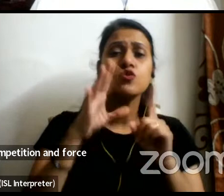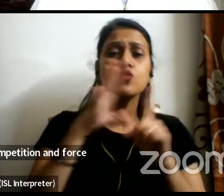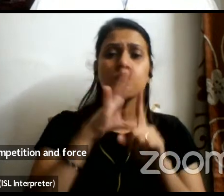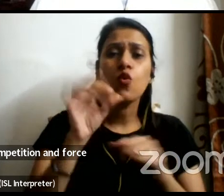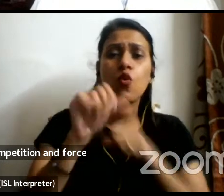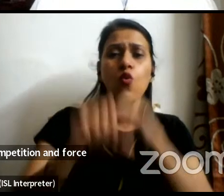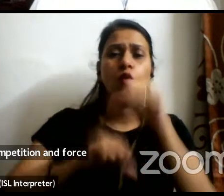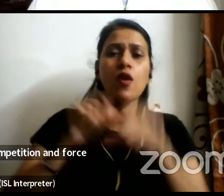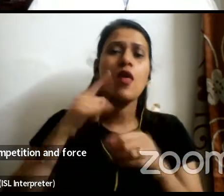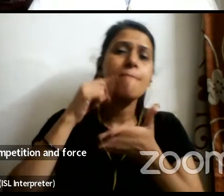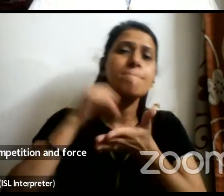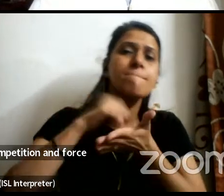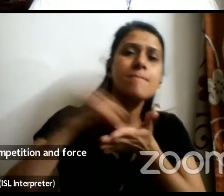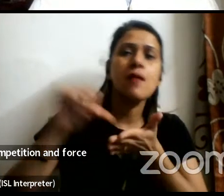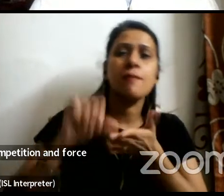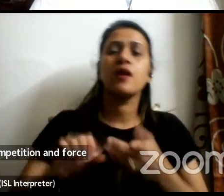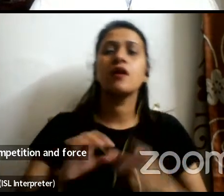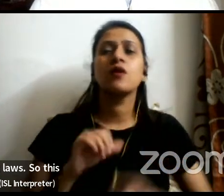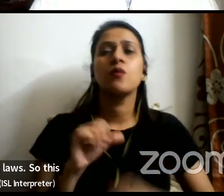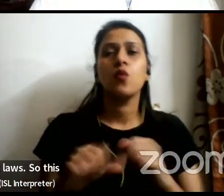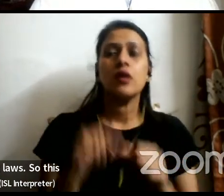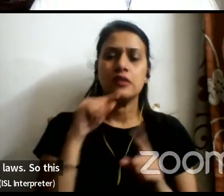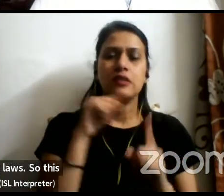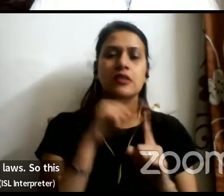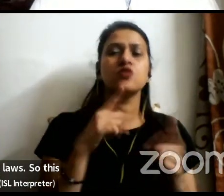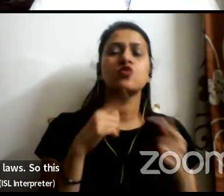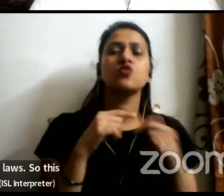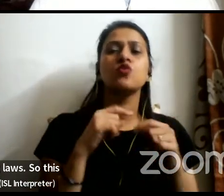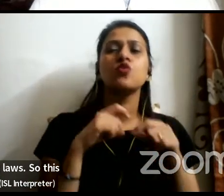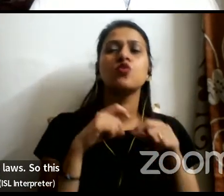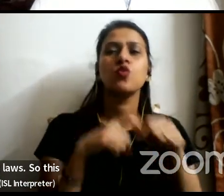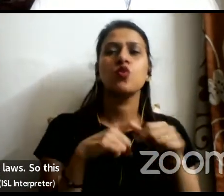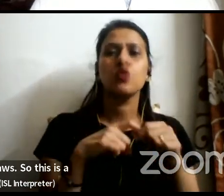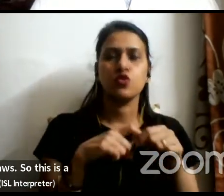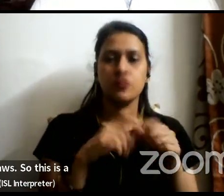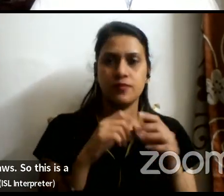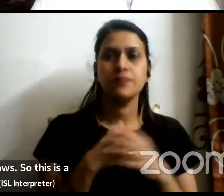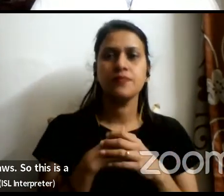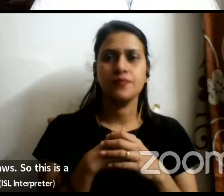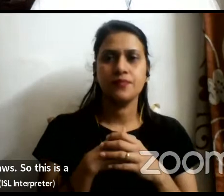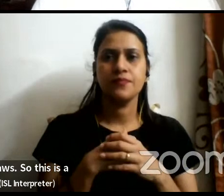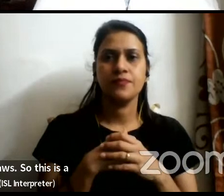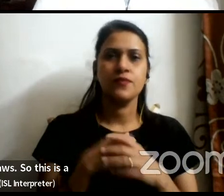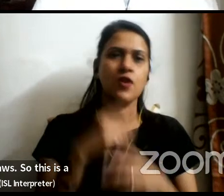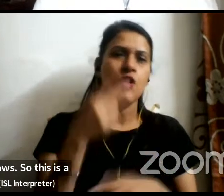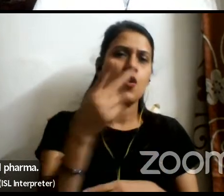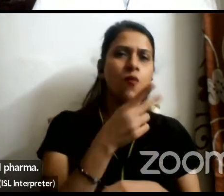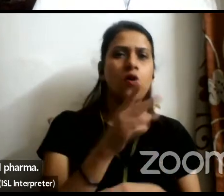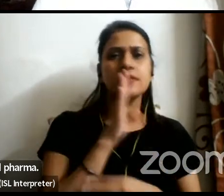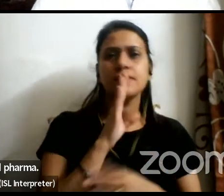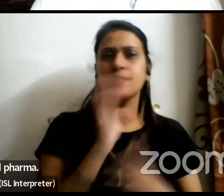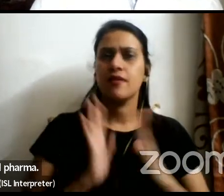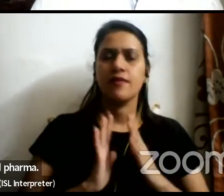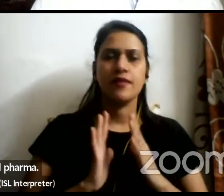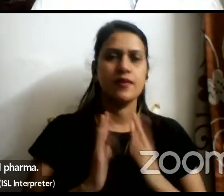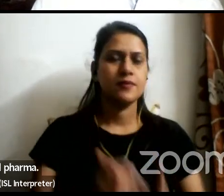laws? So this is a question specific to patent in pharma, and I'm happy to take both your views on this.